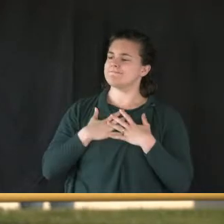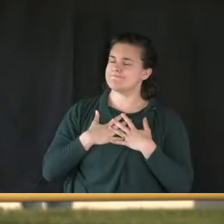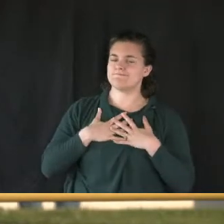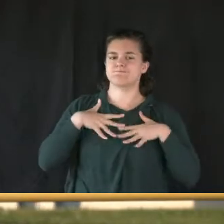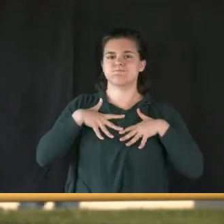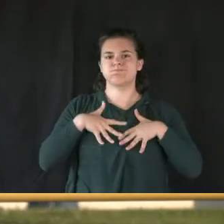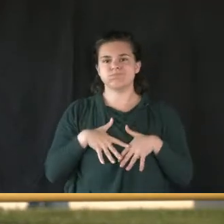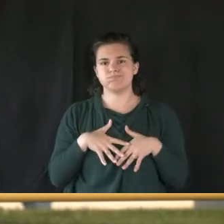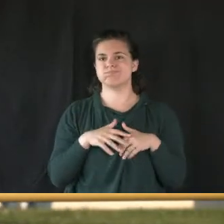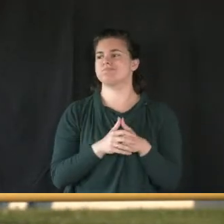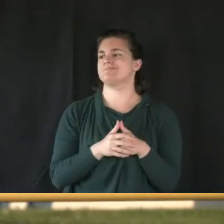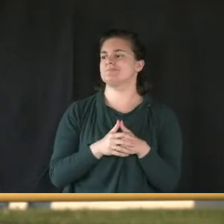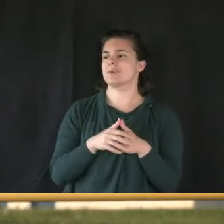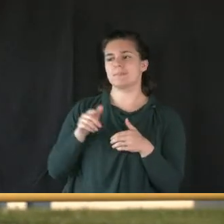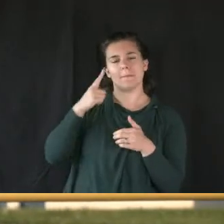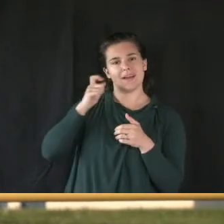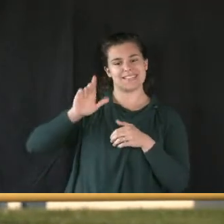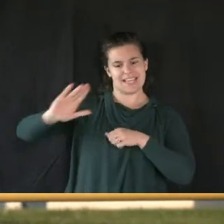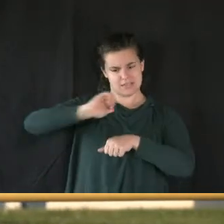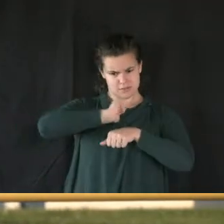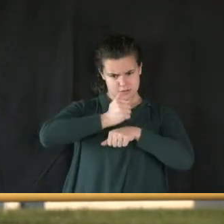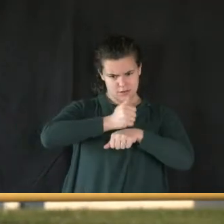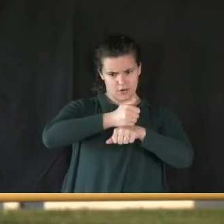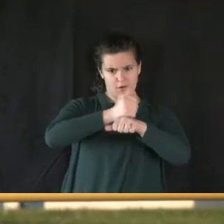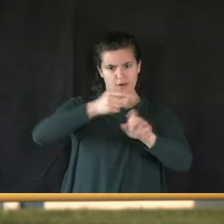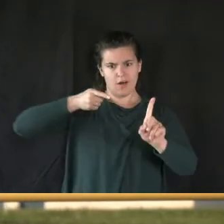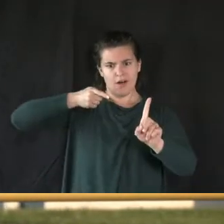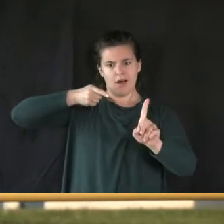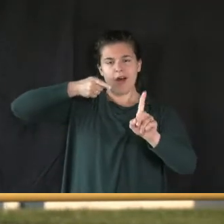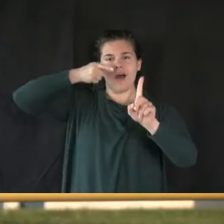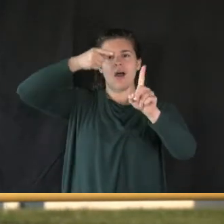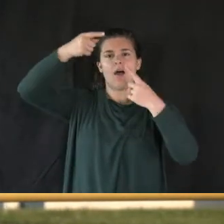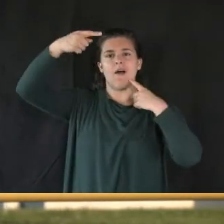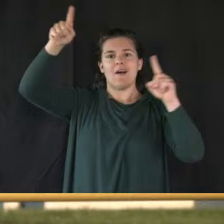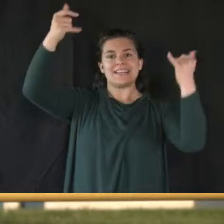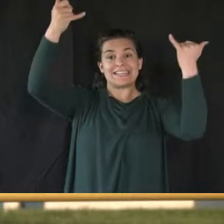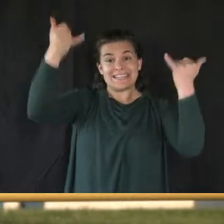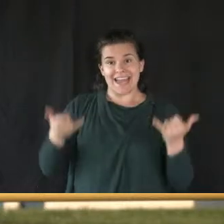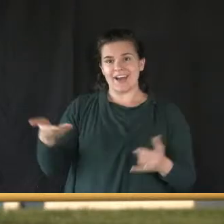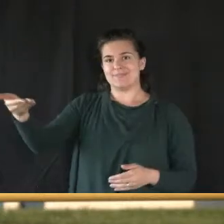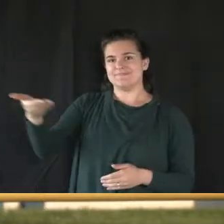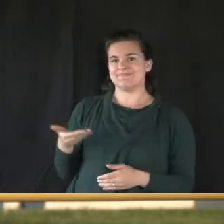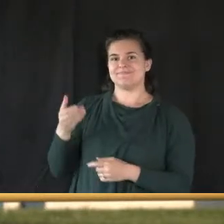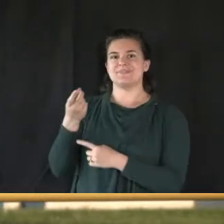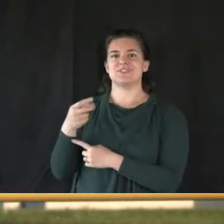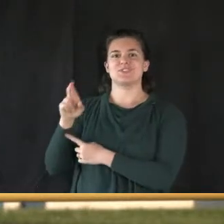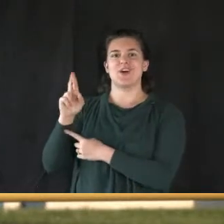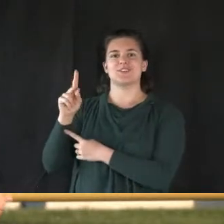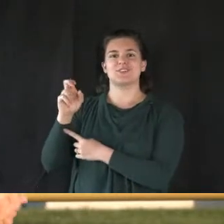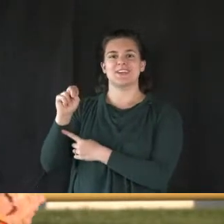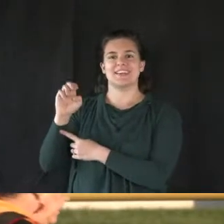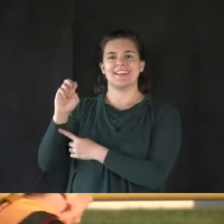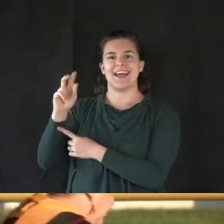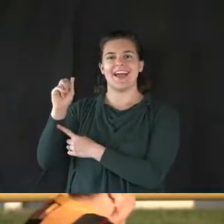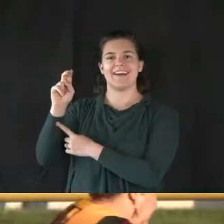us for future successes. Please welcome Dr. Kenneth Evans.